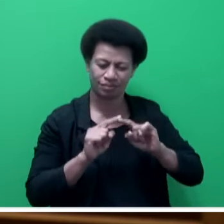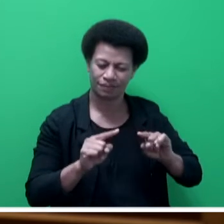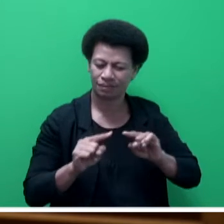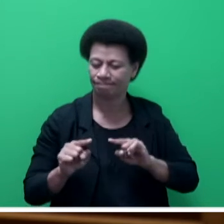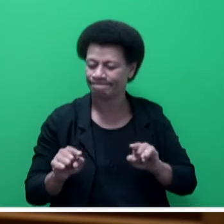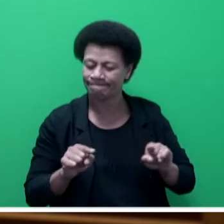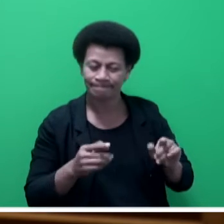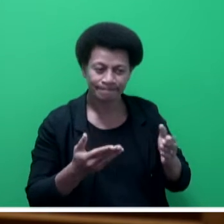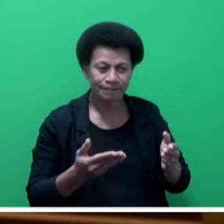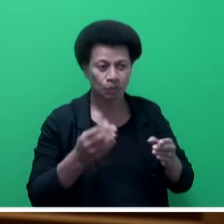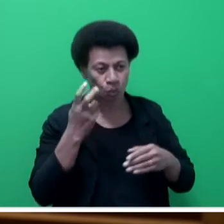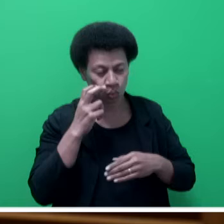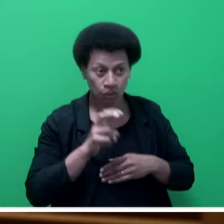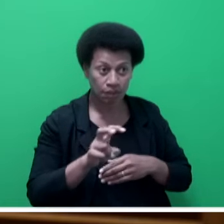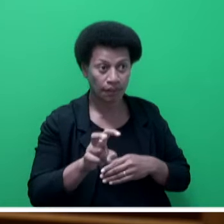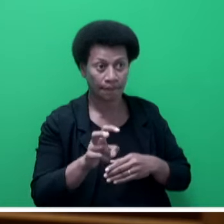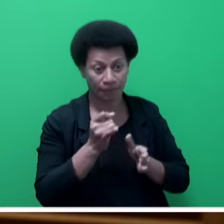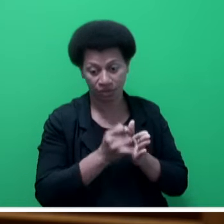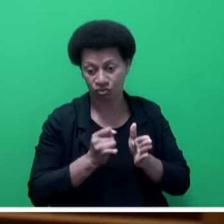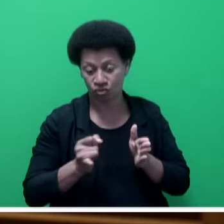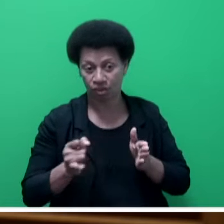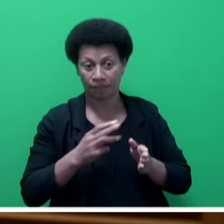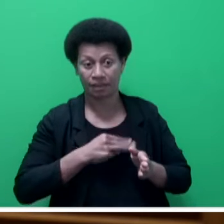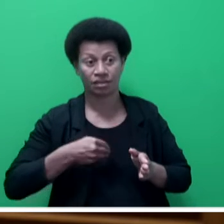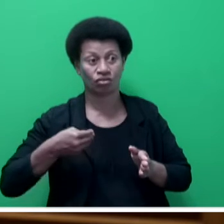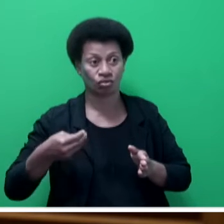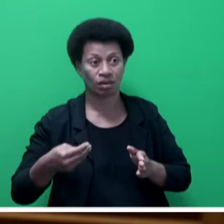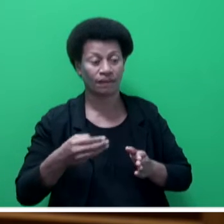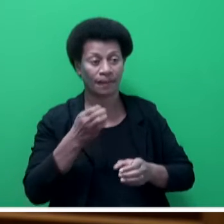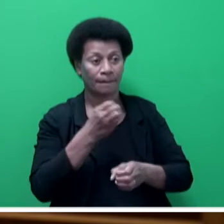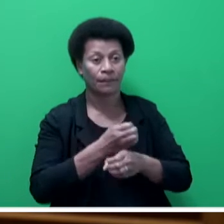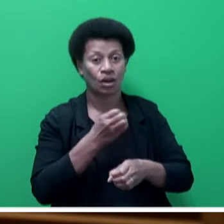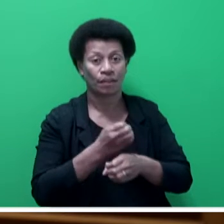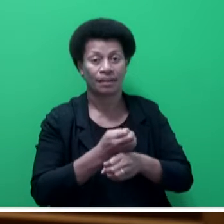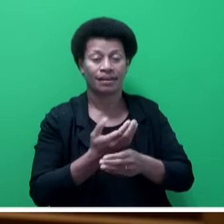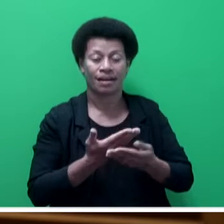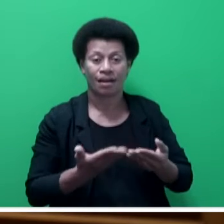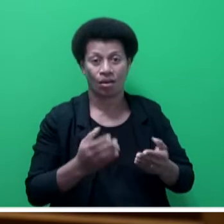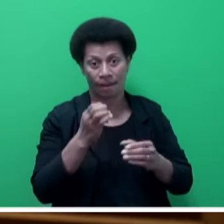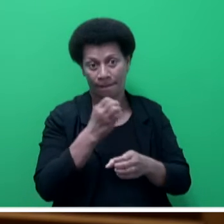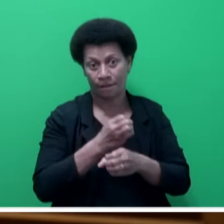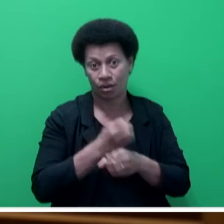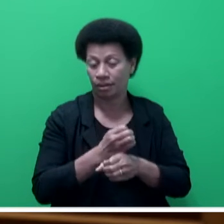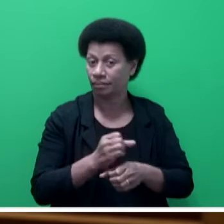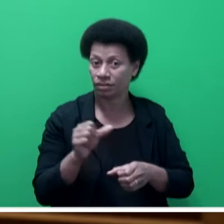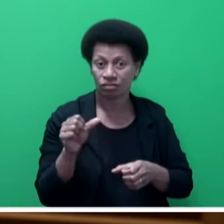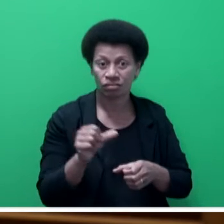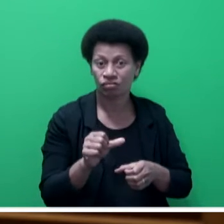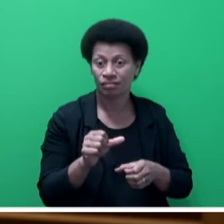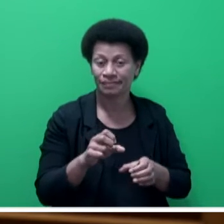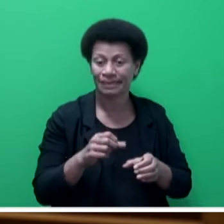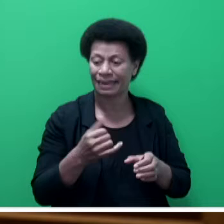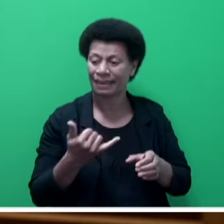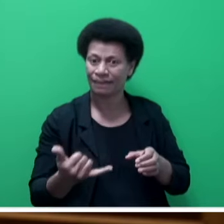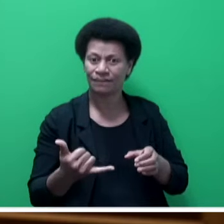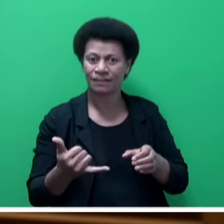respect to the tourism industry. The Ministry of Employment undertook an awareness on how employers should treat leave without pay and better